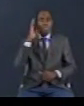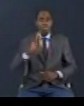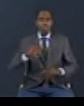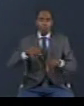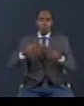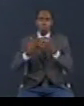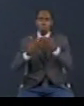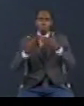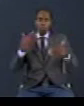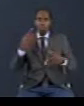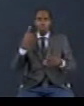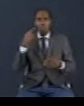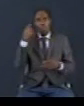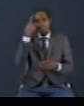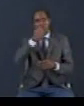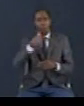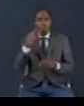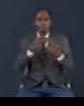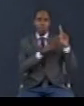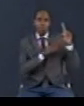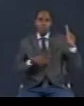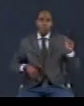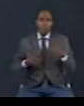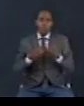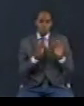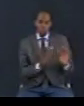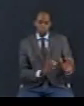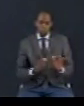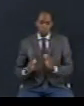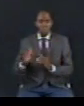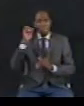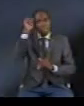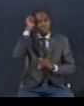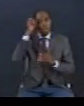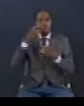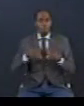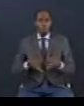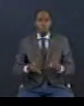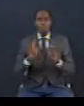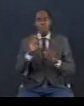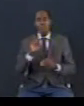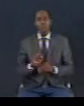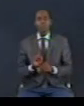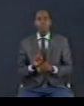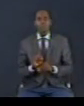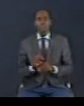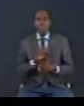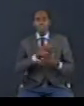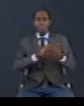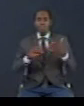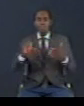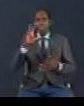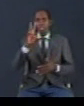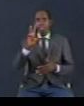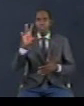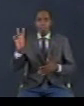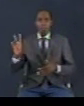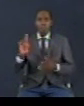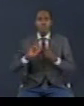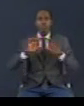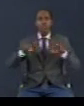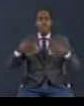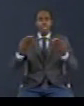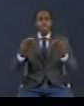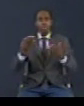go before the face of the Lord to prepare his ways. Verse 77, to